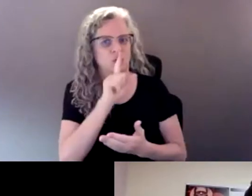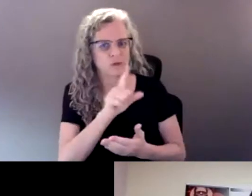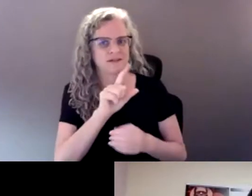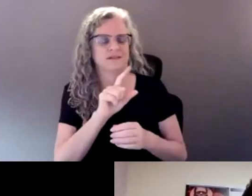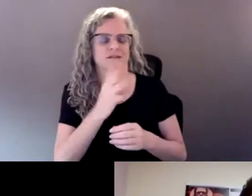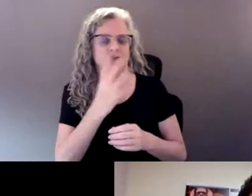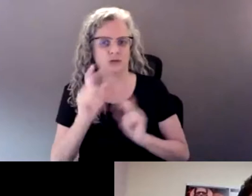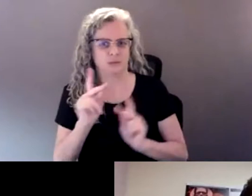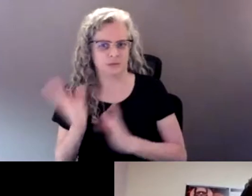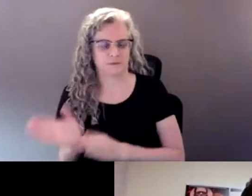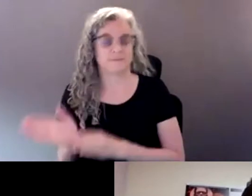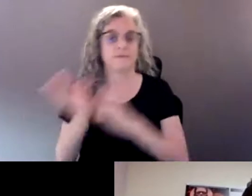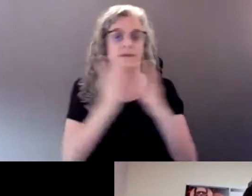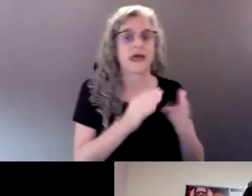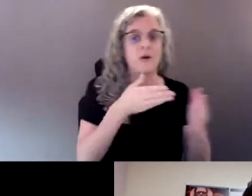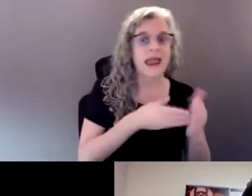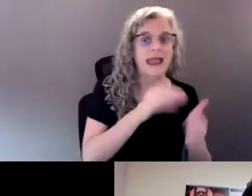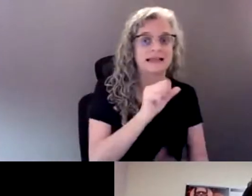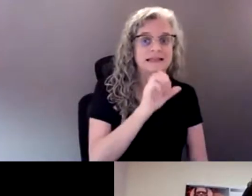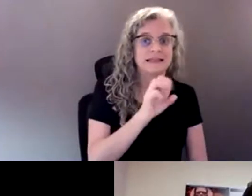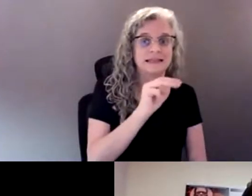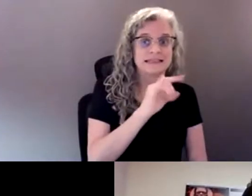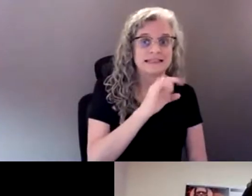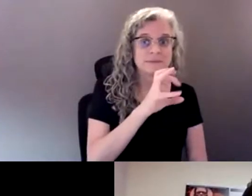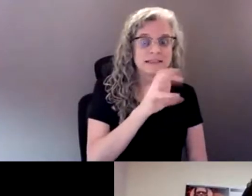so I would say that The Merchant of Venice is an anti-Jewish play,